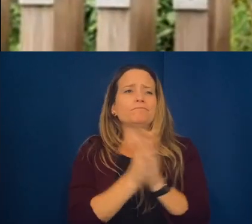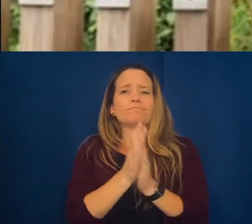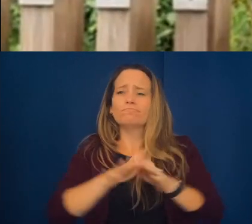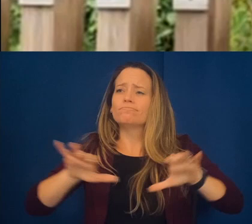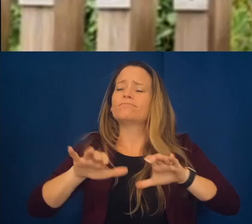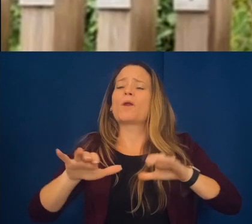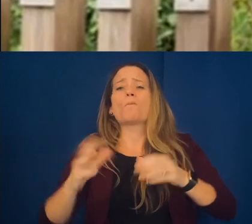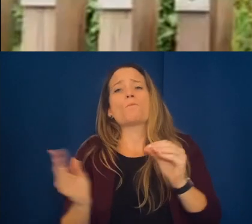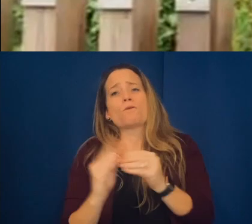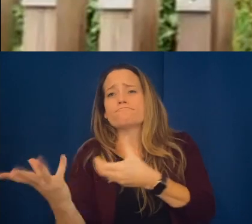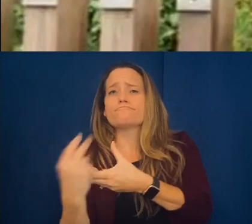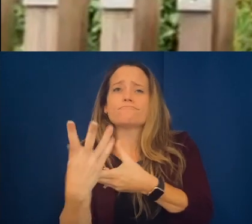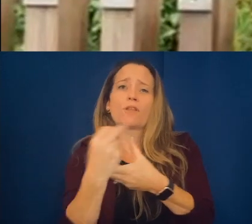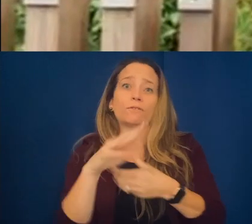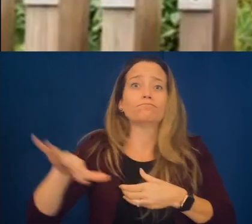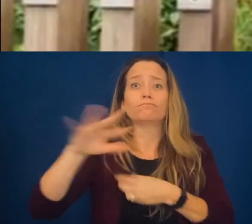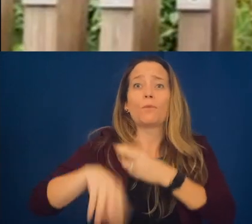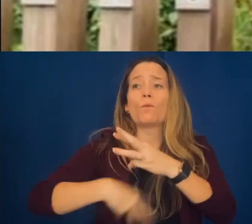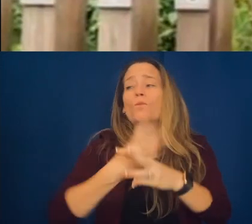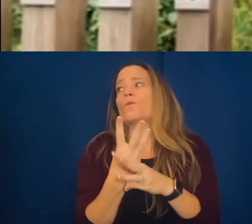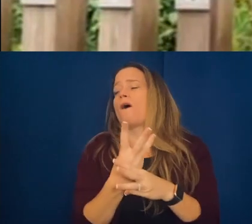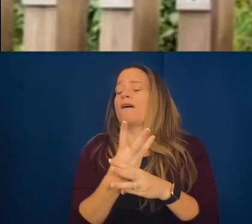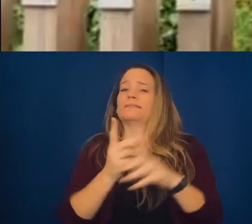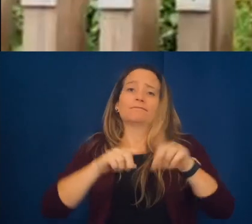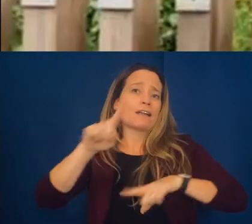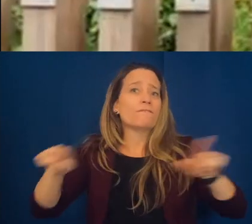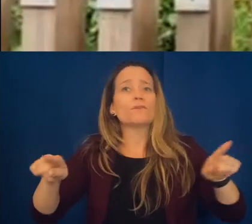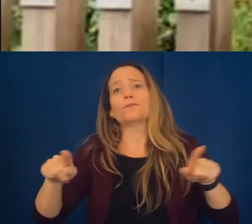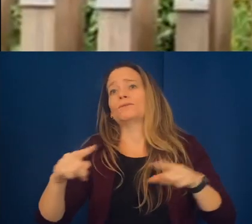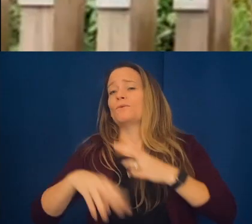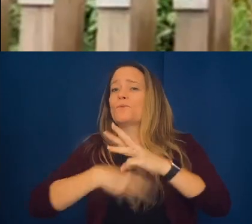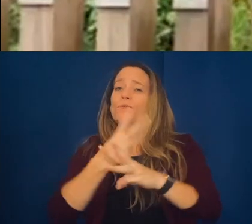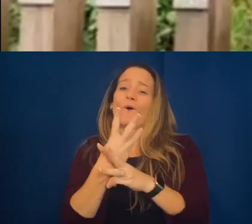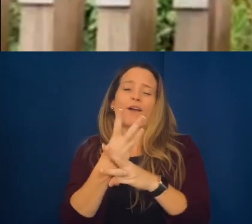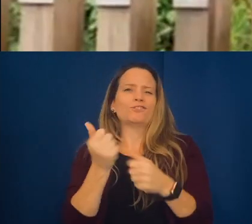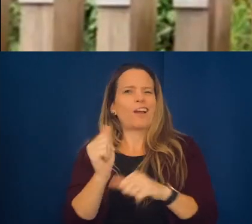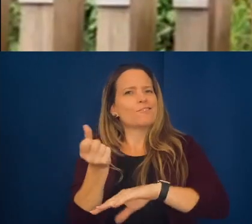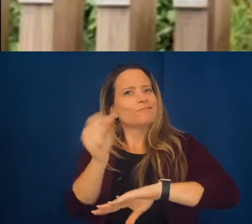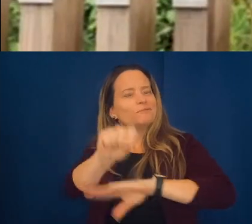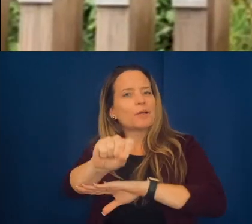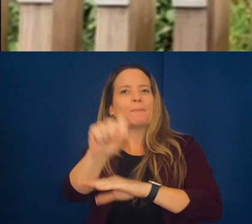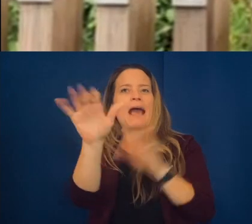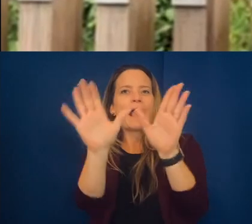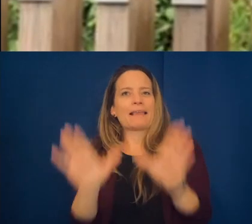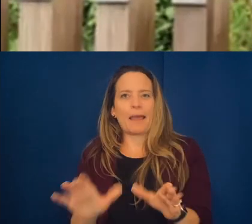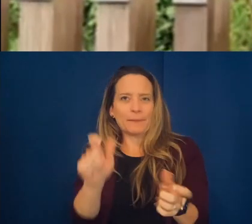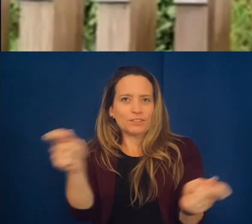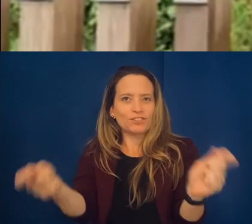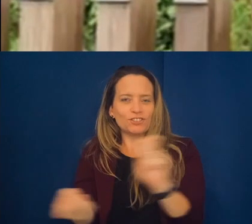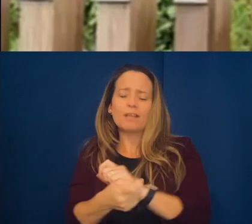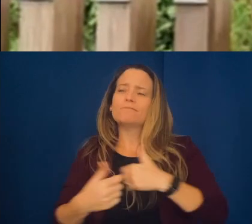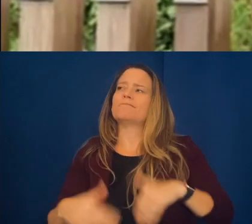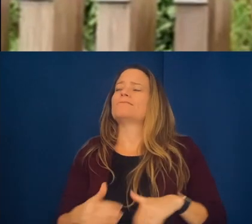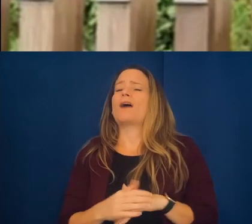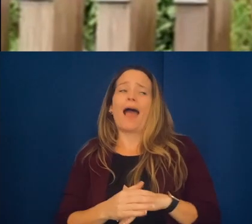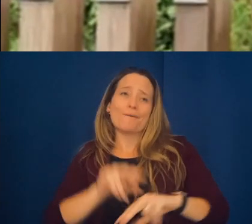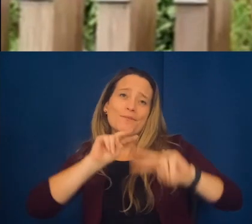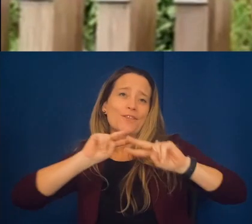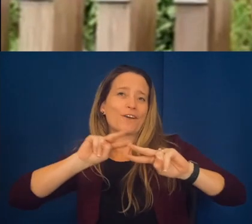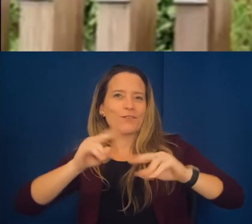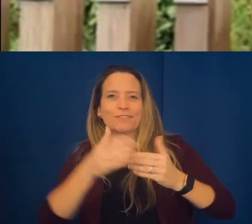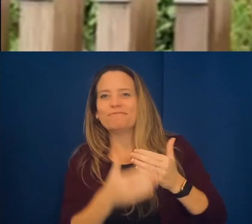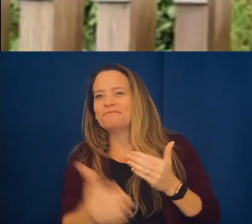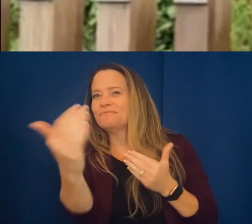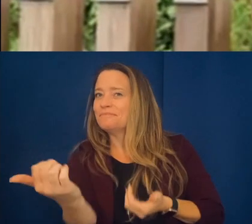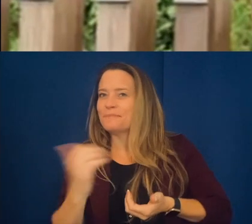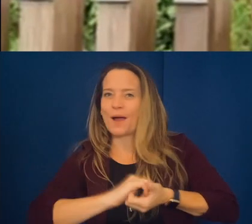diverse world, but also to tackle climate change has really been incredible. Looking forward to future partnerships. Thank you very much,